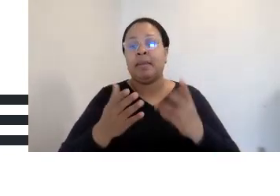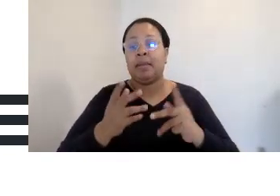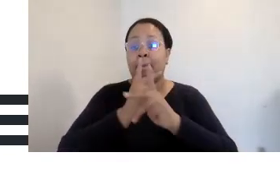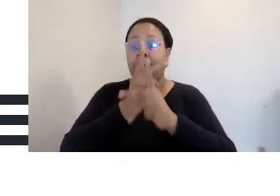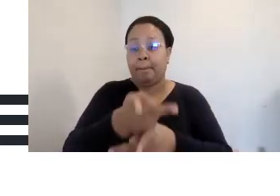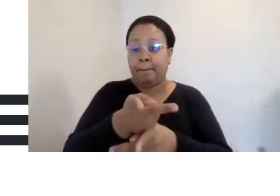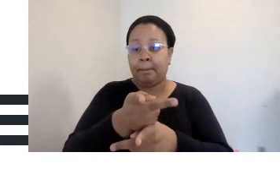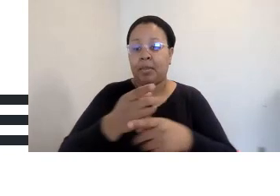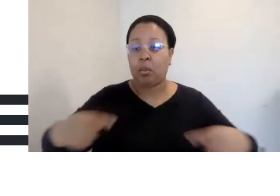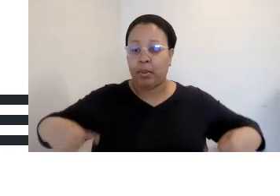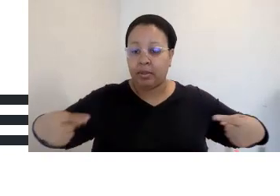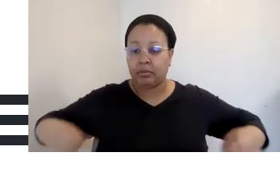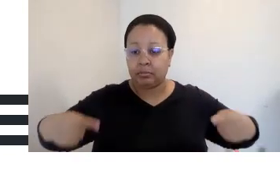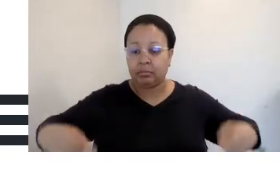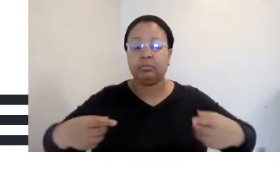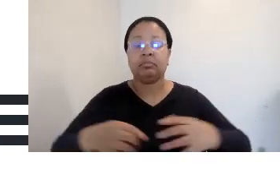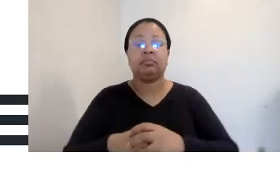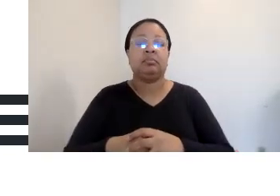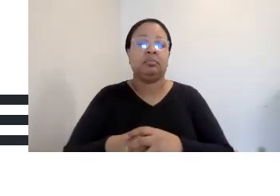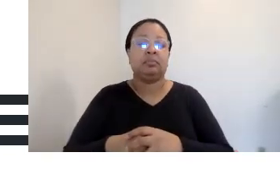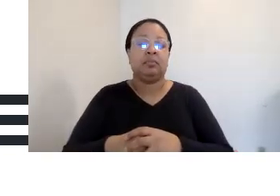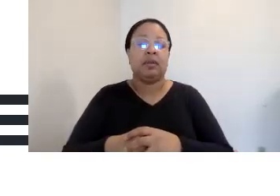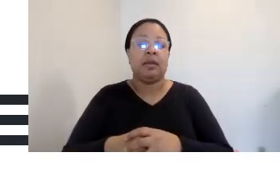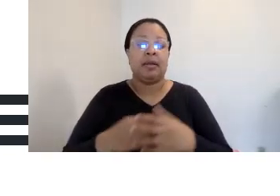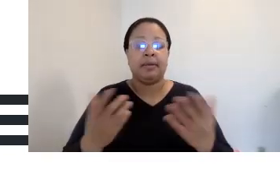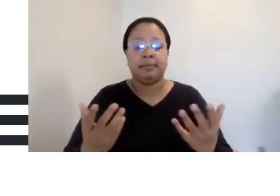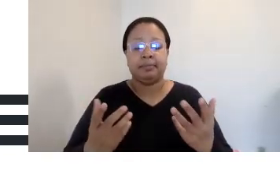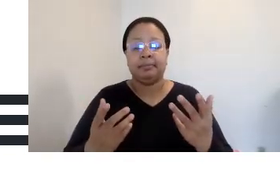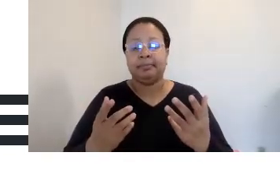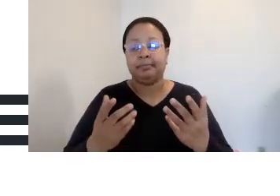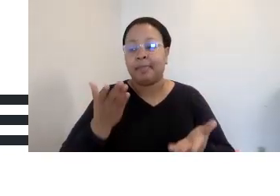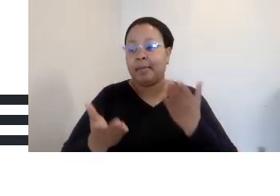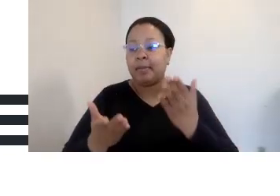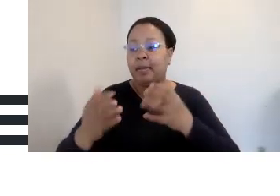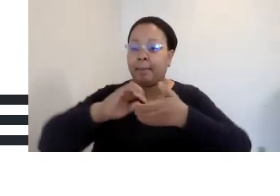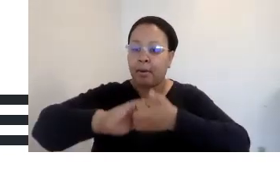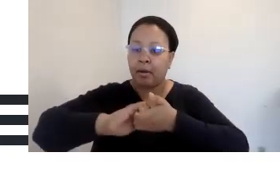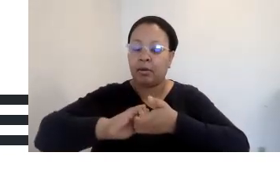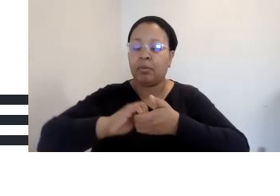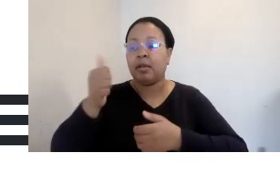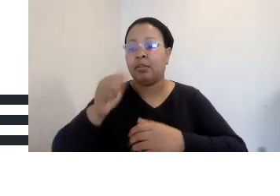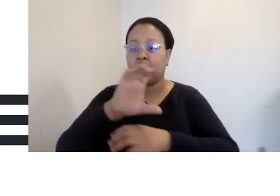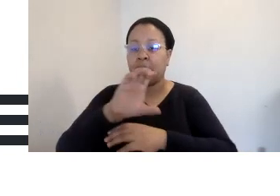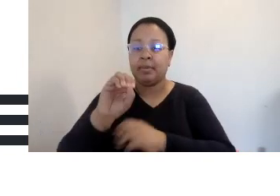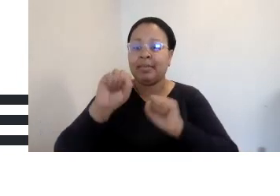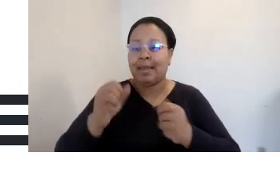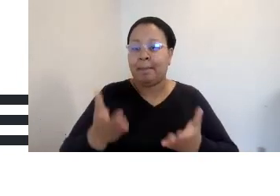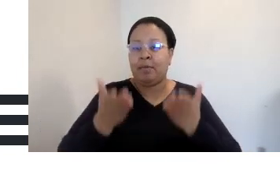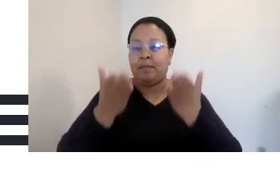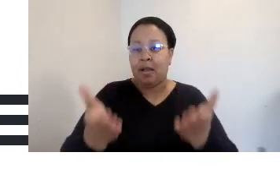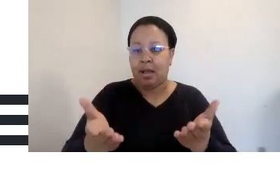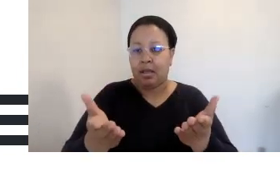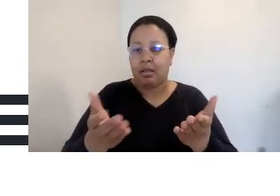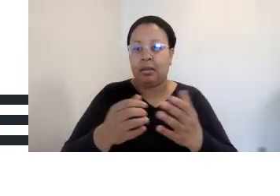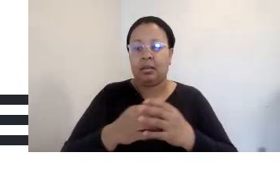third-party organizations who are able to facilitate this, to provide these loaner wheelchairs. Again, set